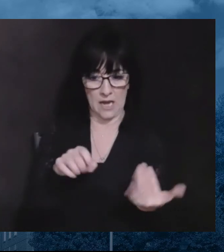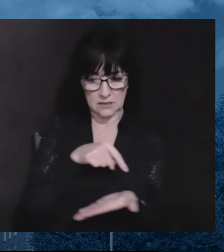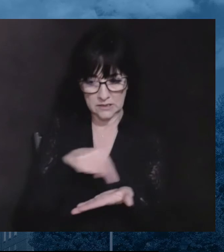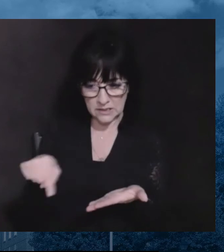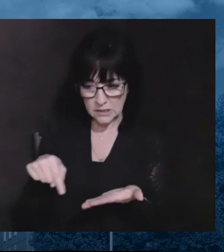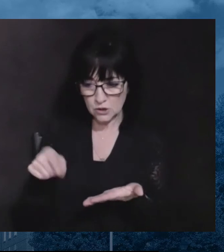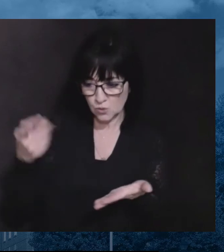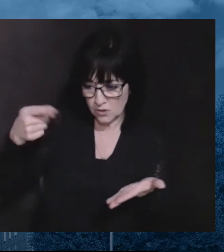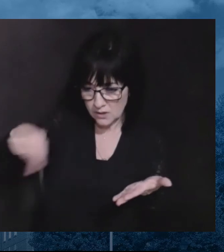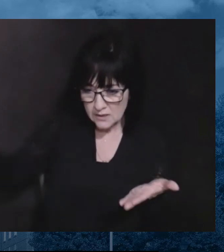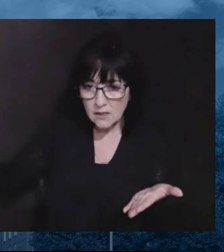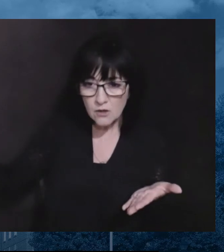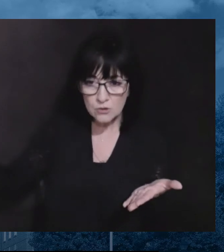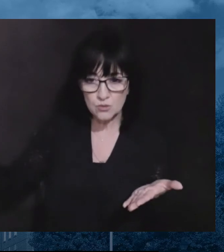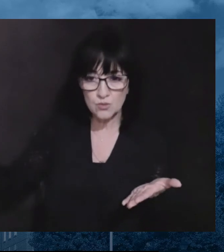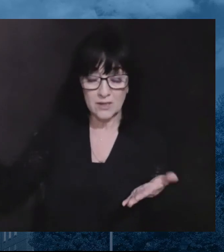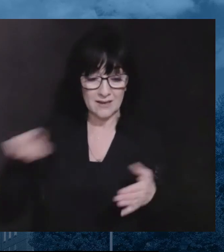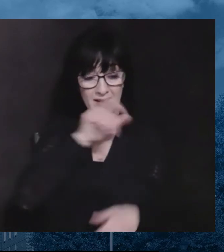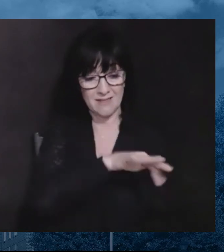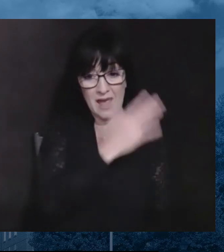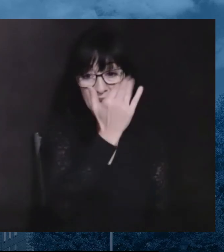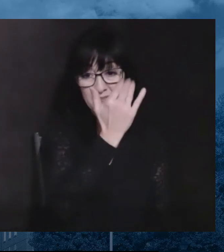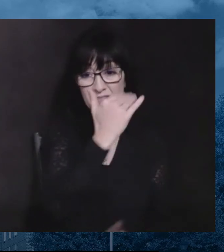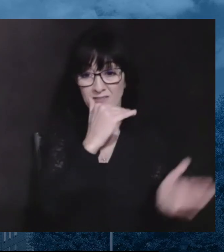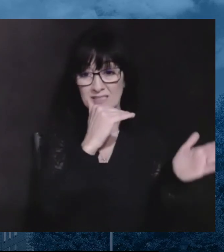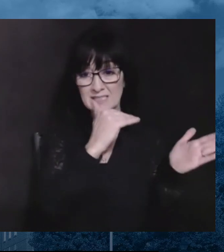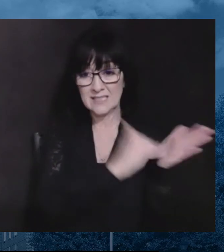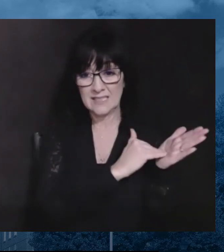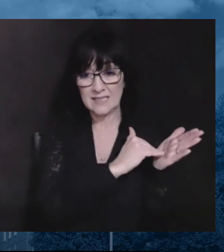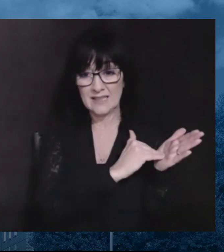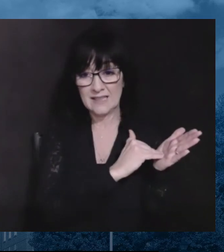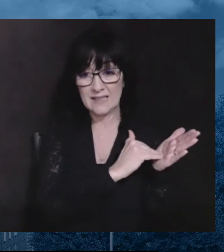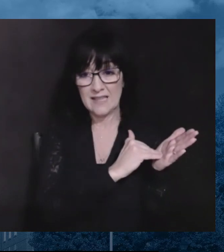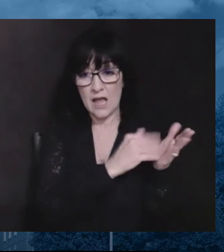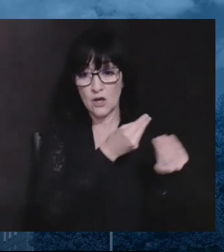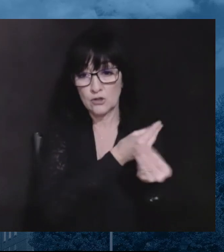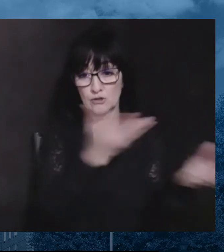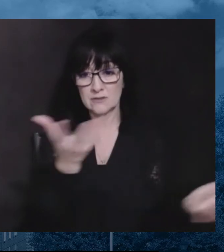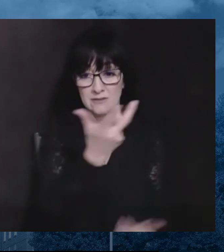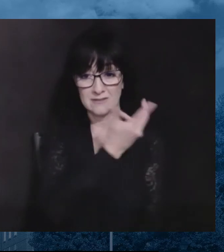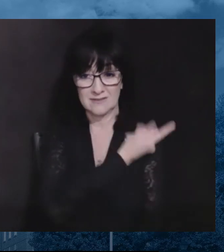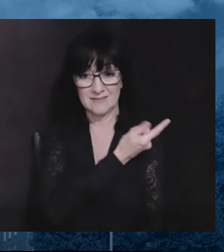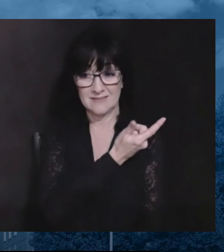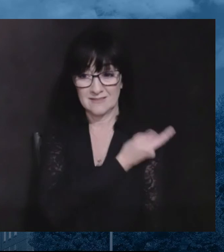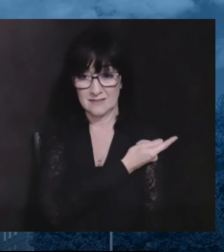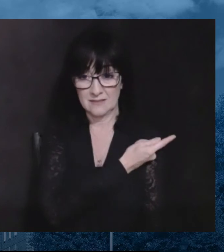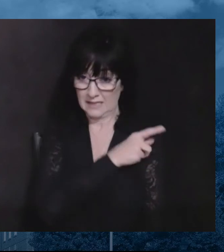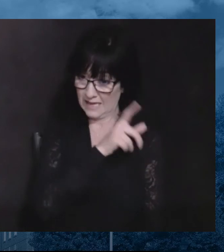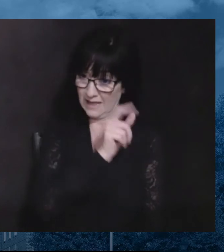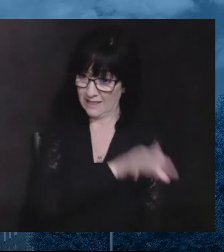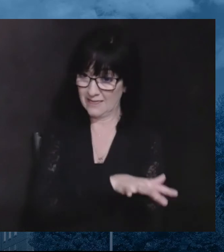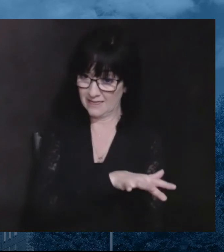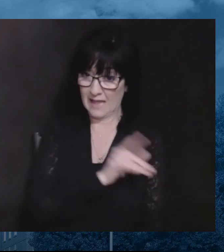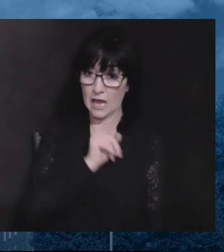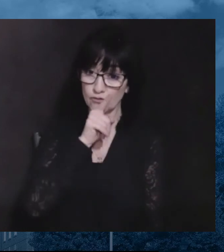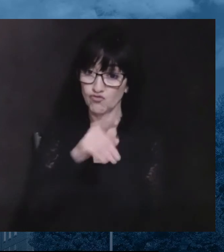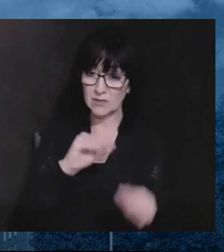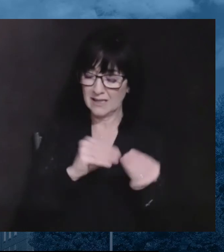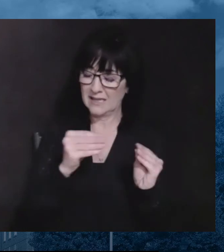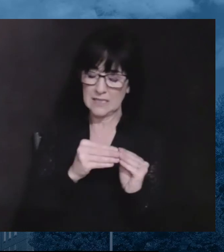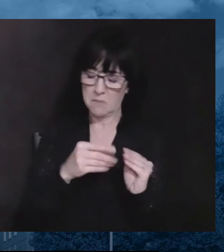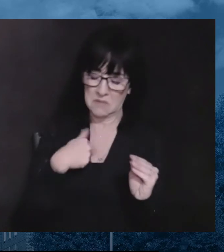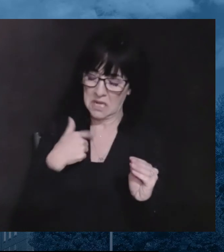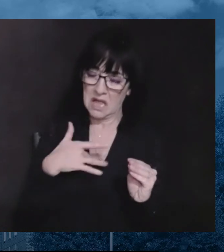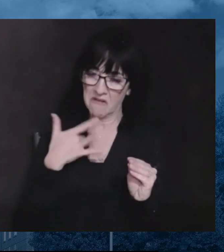15,000 we know is not a completely accurate number. In other words, we